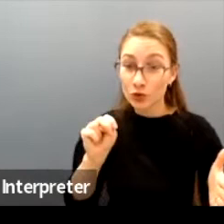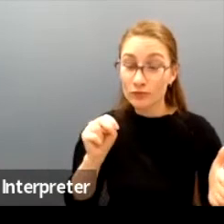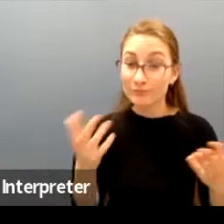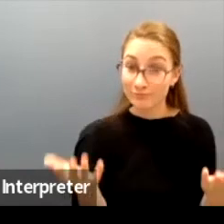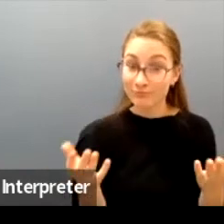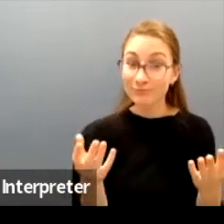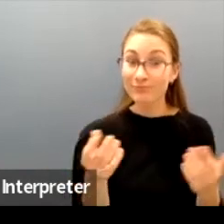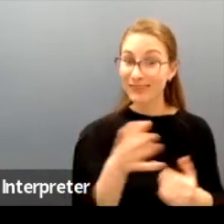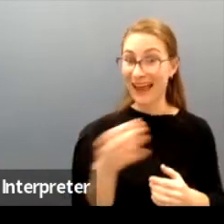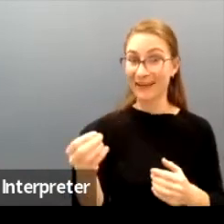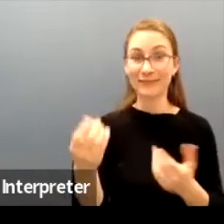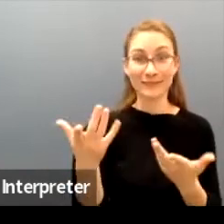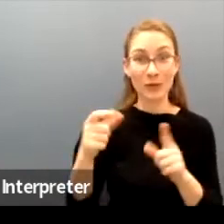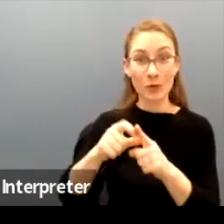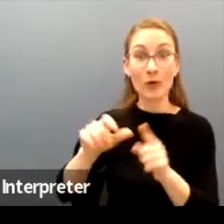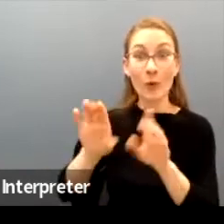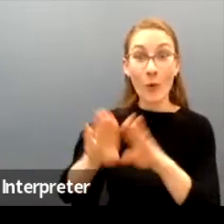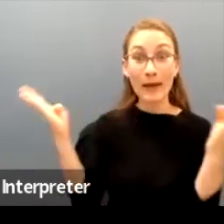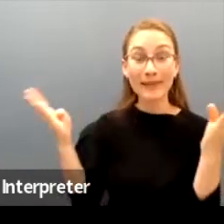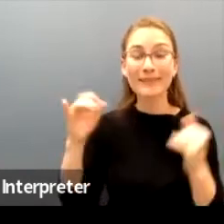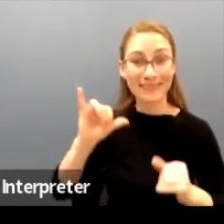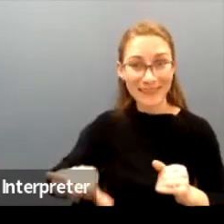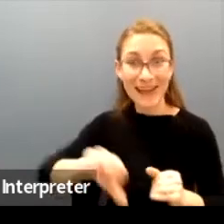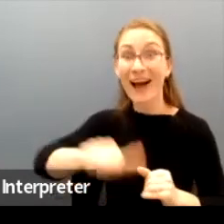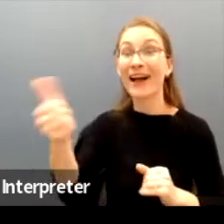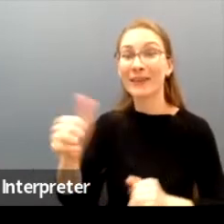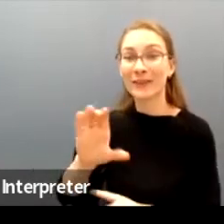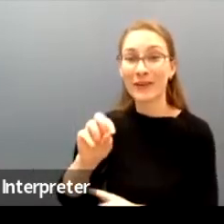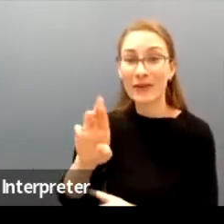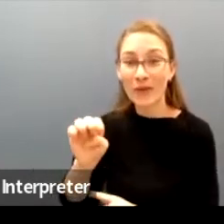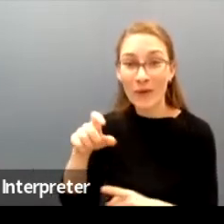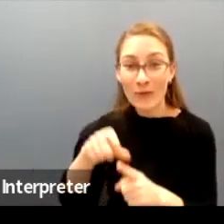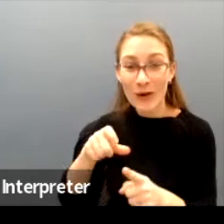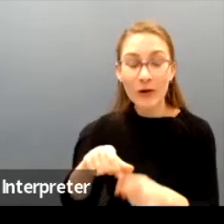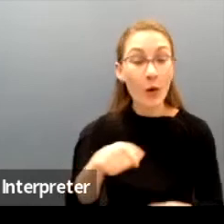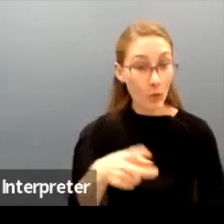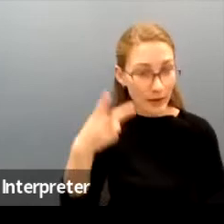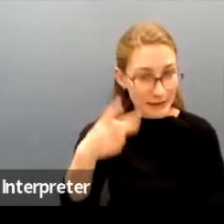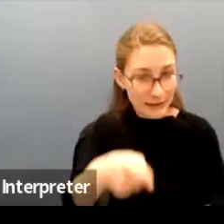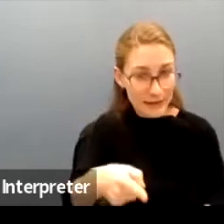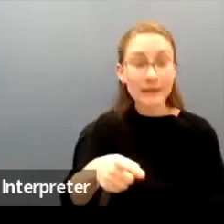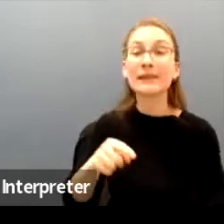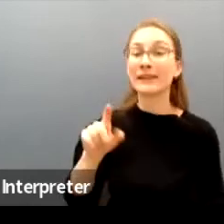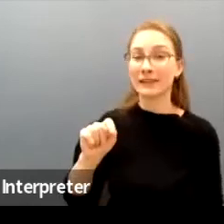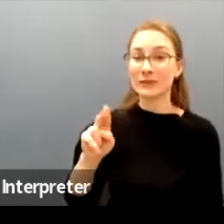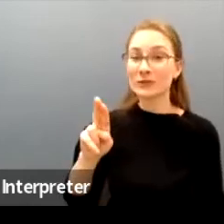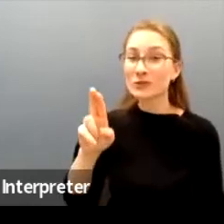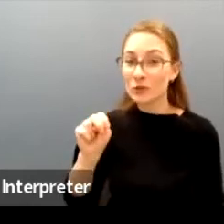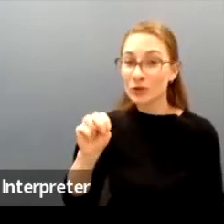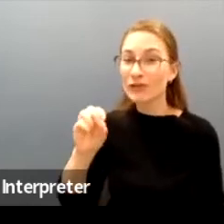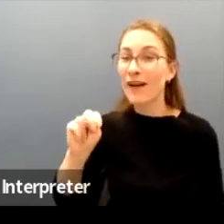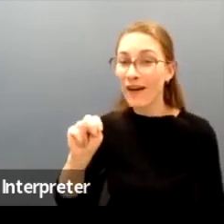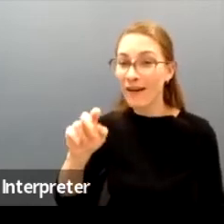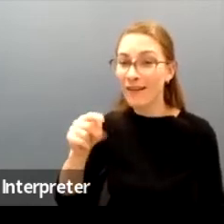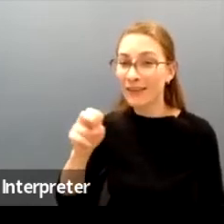open. Okay, I see something in the chat, so I'm gonna hop on. Turn on the TV, it's perfect.